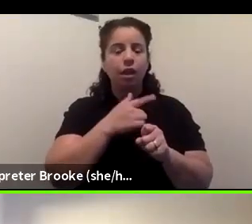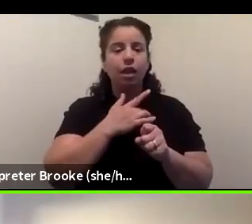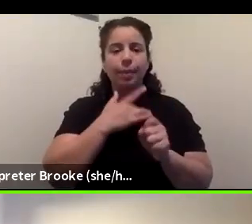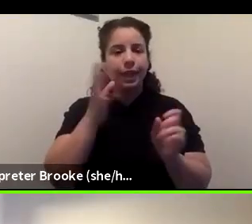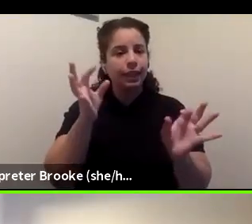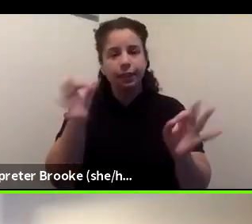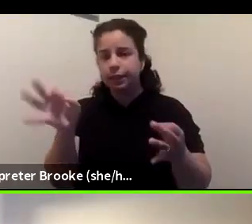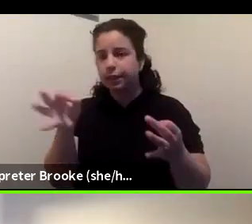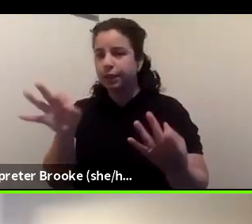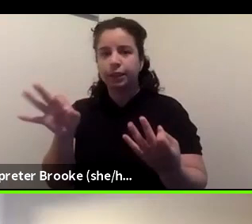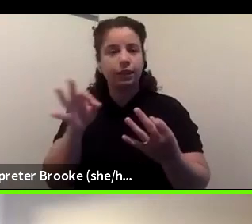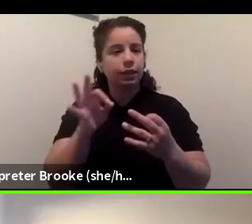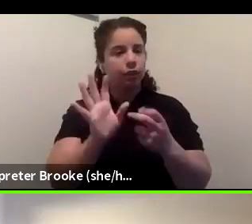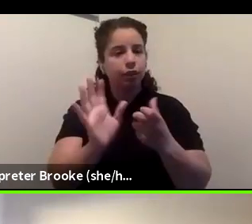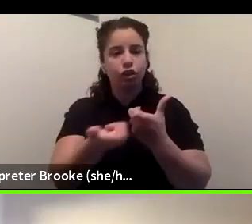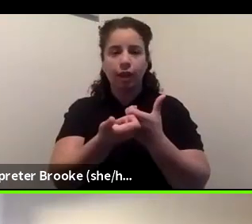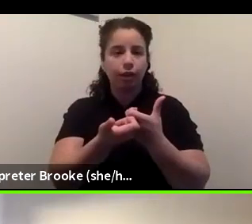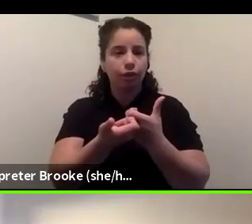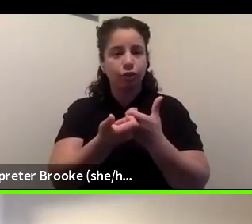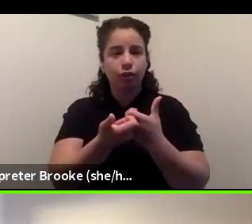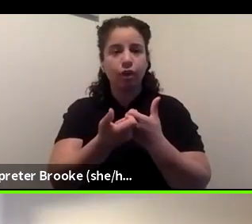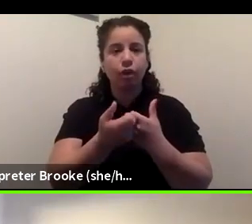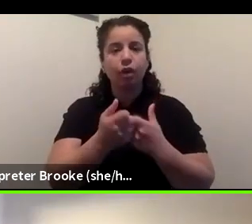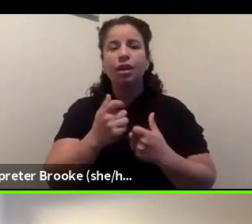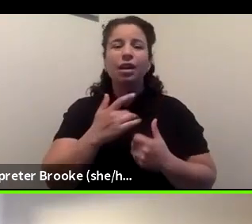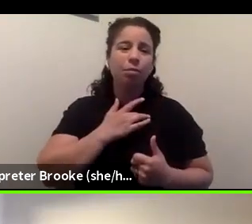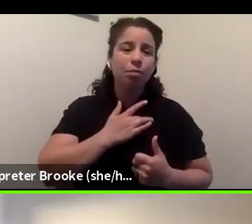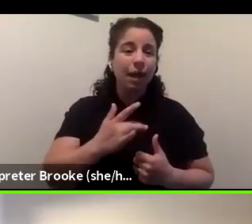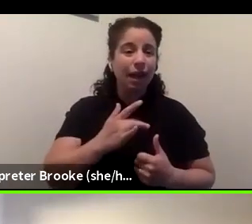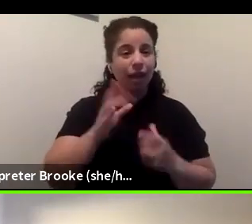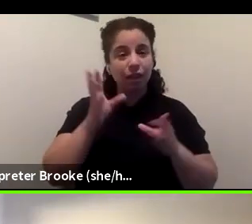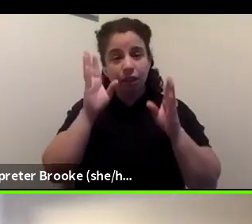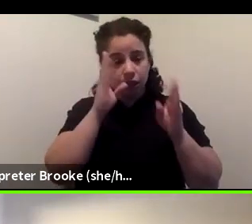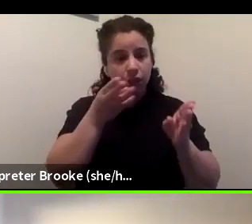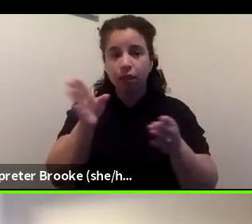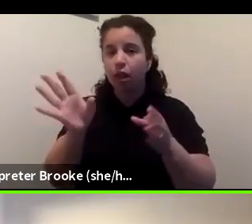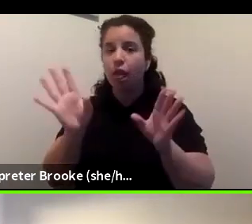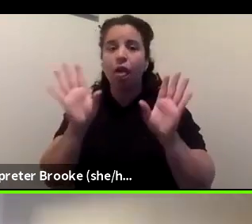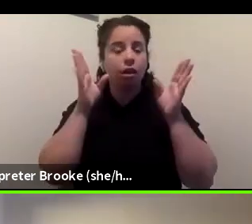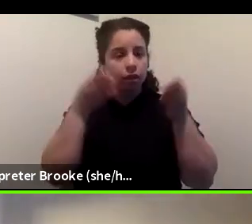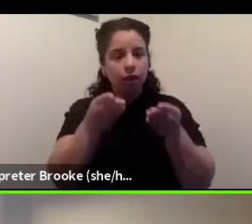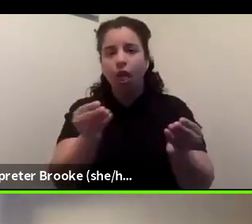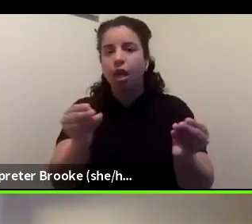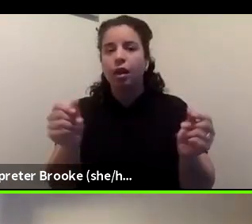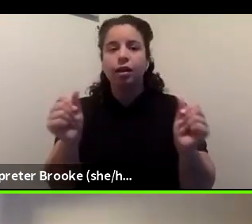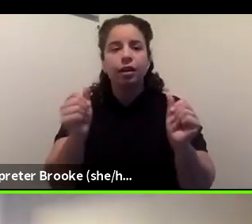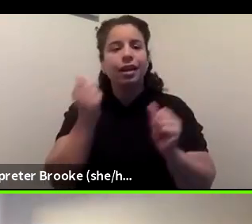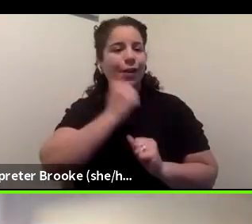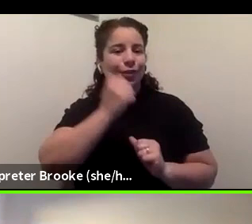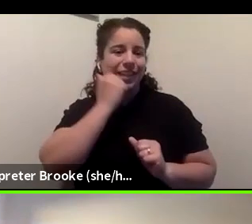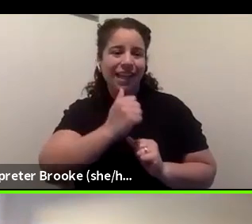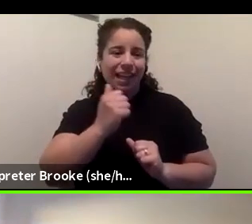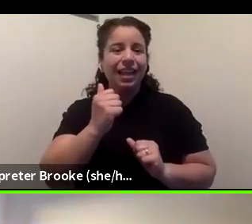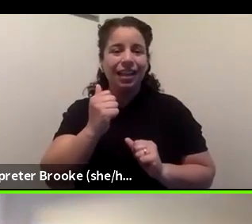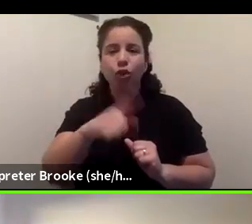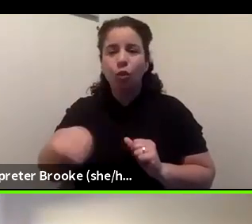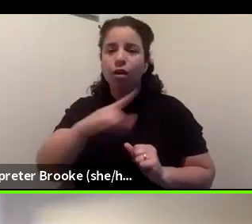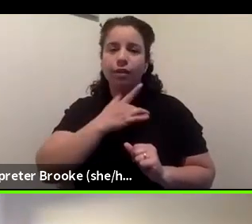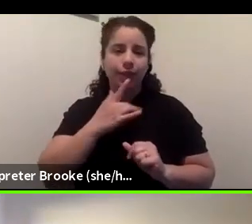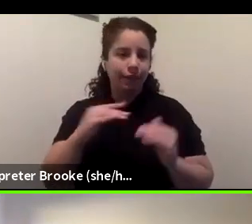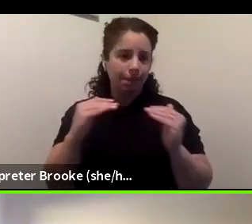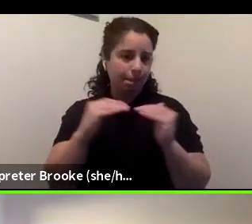More is kind of a day-to-day thing, but I think that's kind of what everyone's going through.